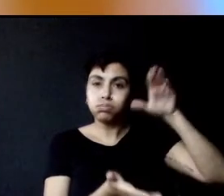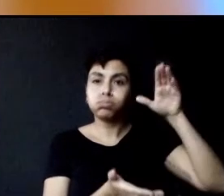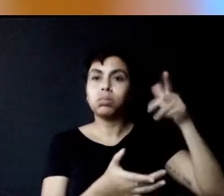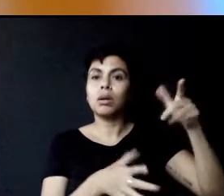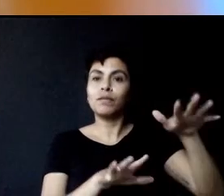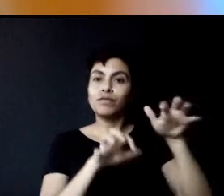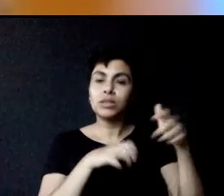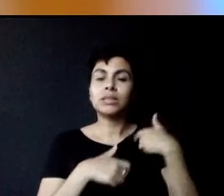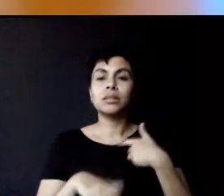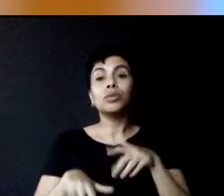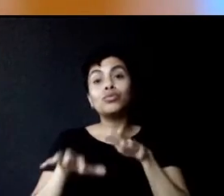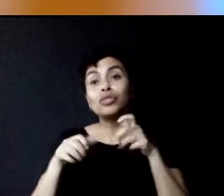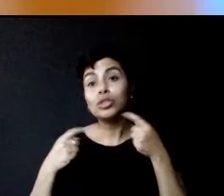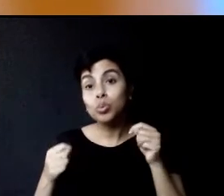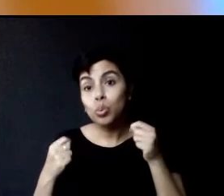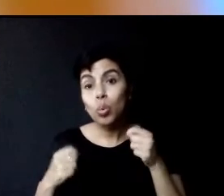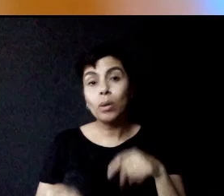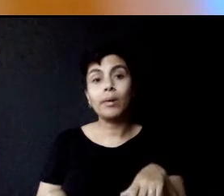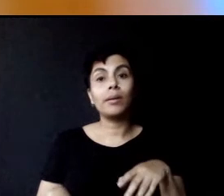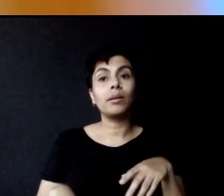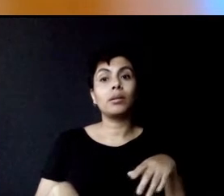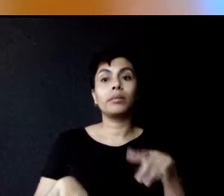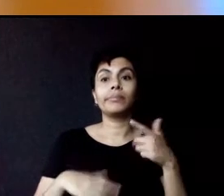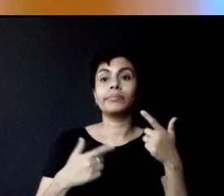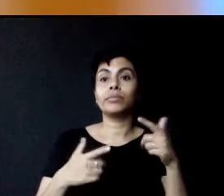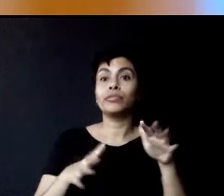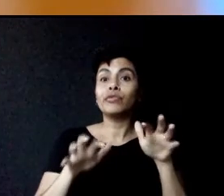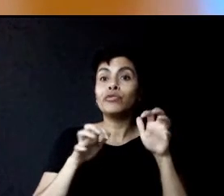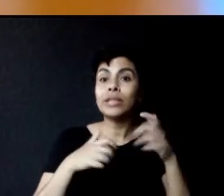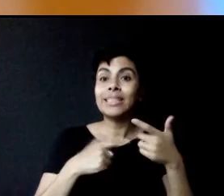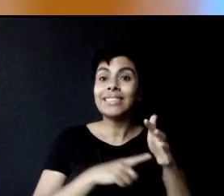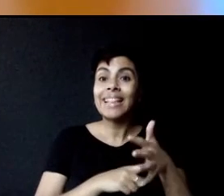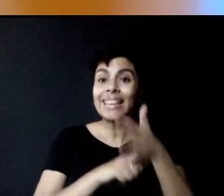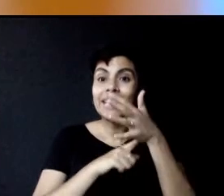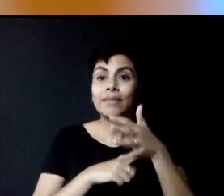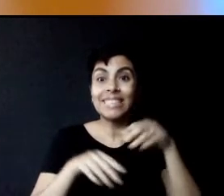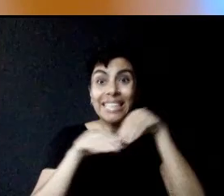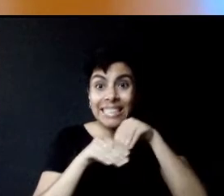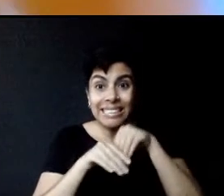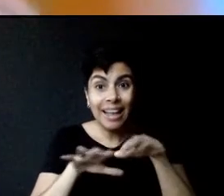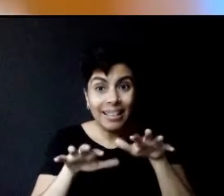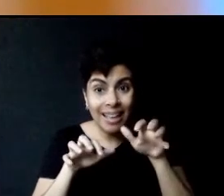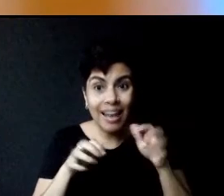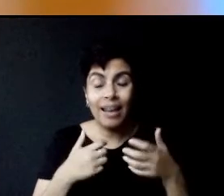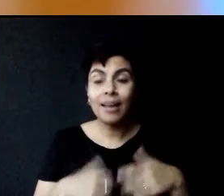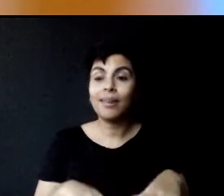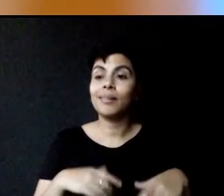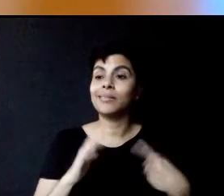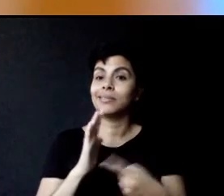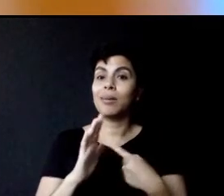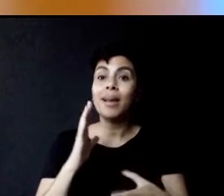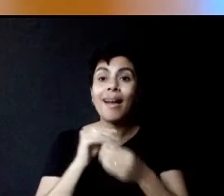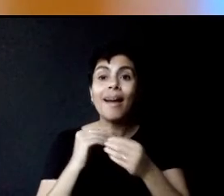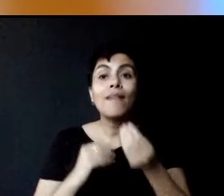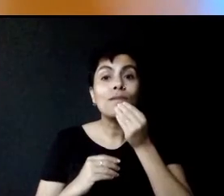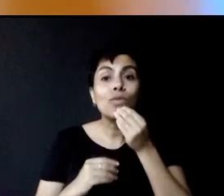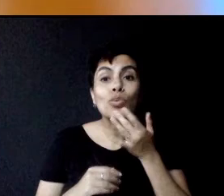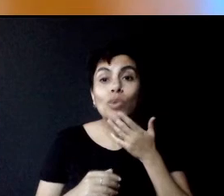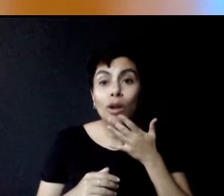like to freeze toys or leaves and natural objects inside of it, sometimes putting food